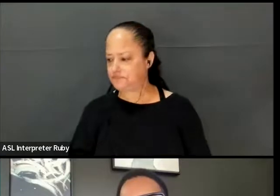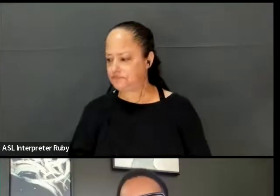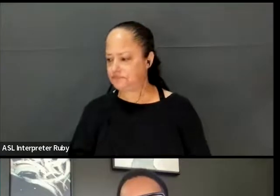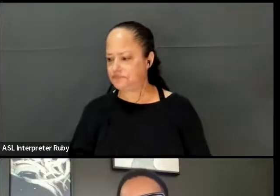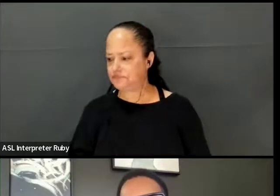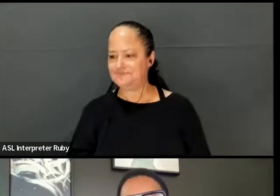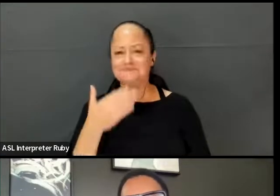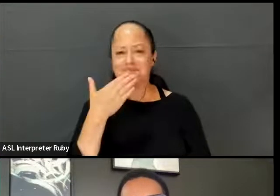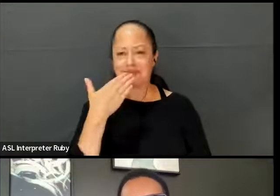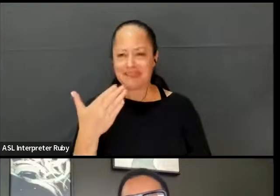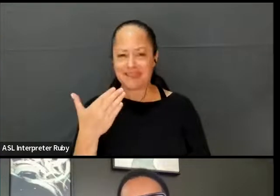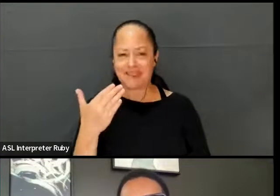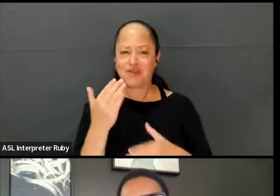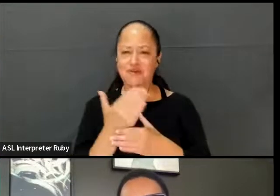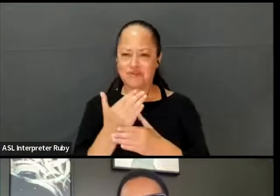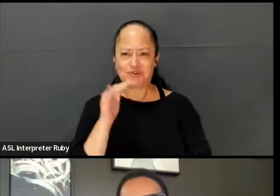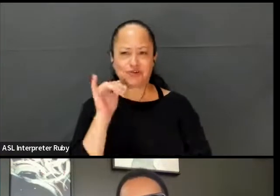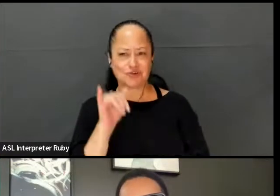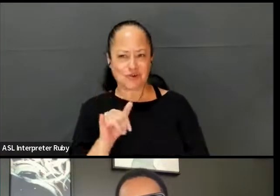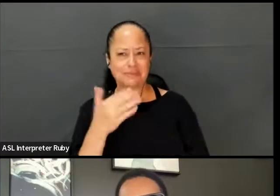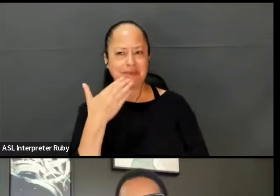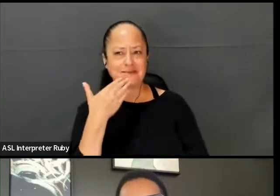Thank you. Thank you for sharing that. Thank you.